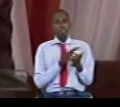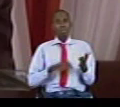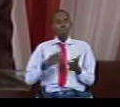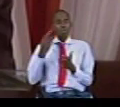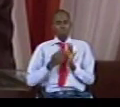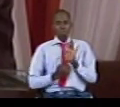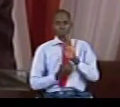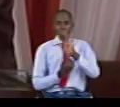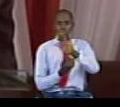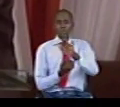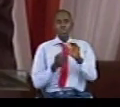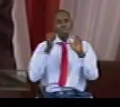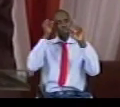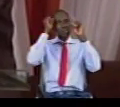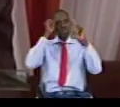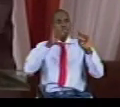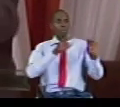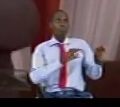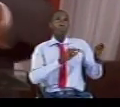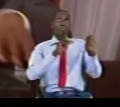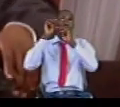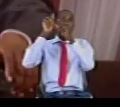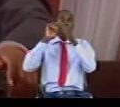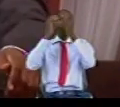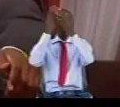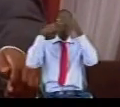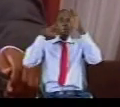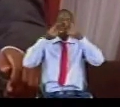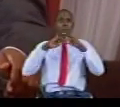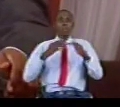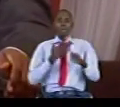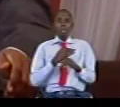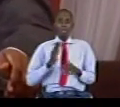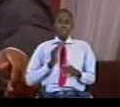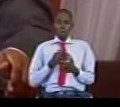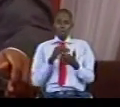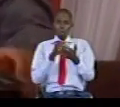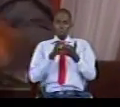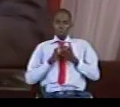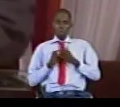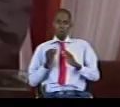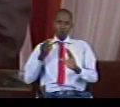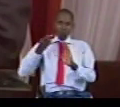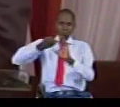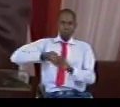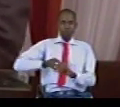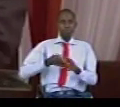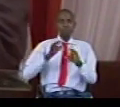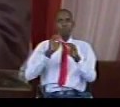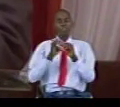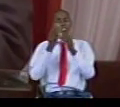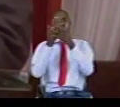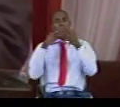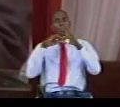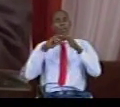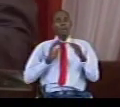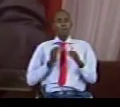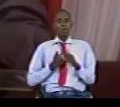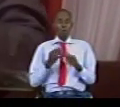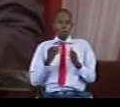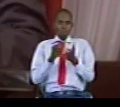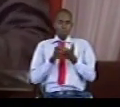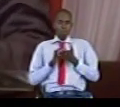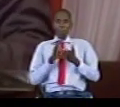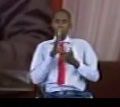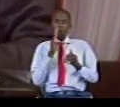and is revealing about our own participation, about our own being with him